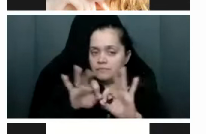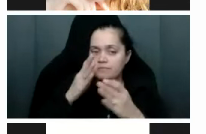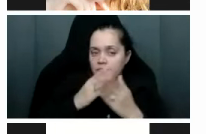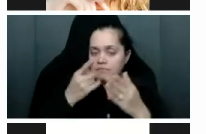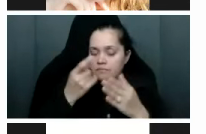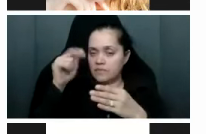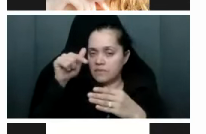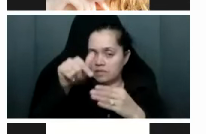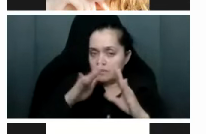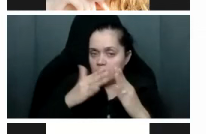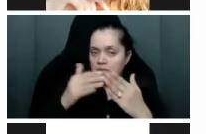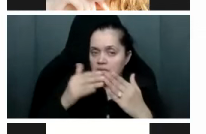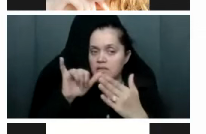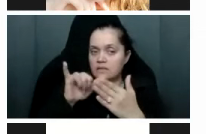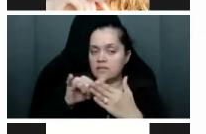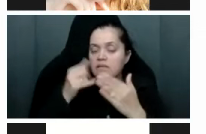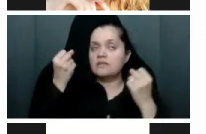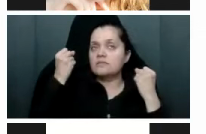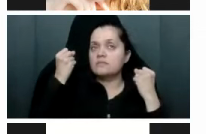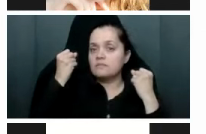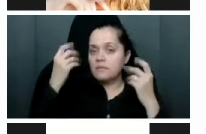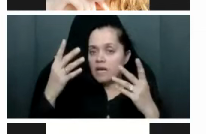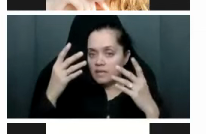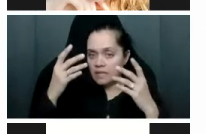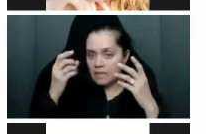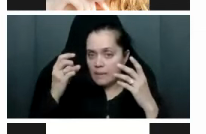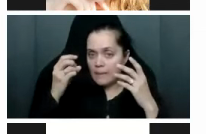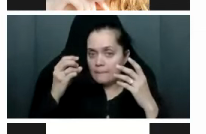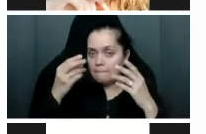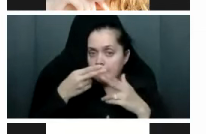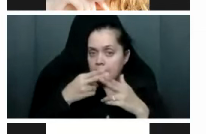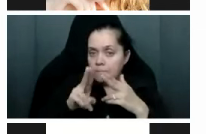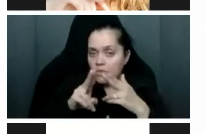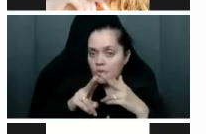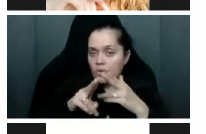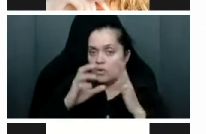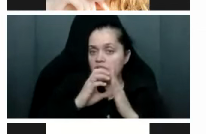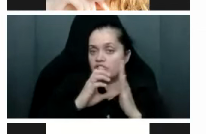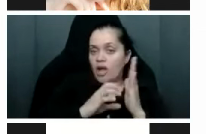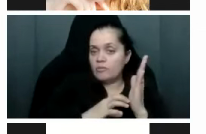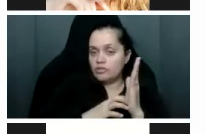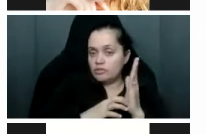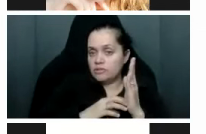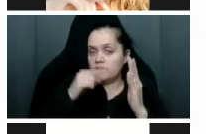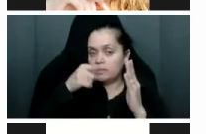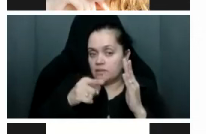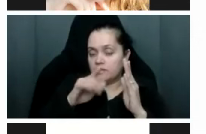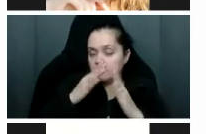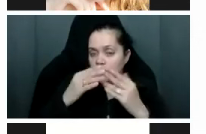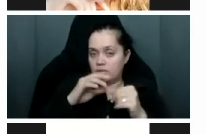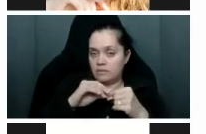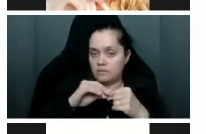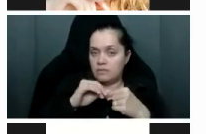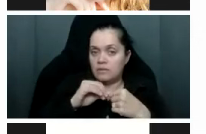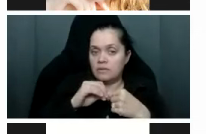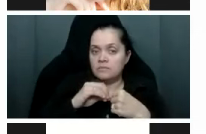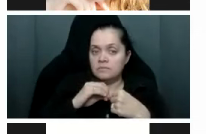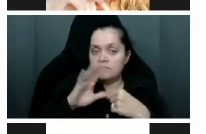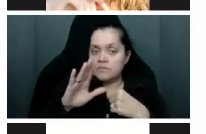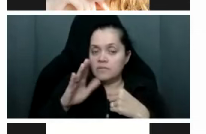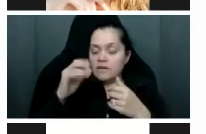understanding this is that there are many short chapters in this textbook. So if you